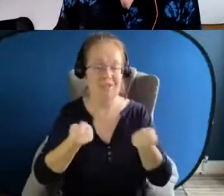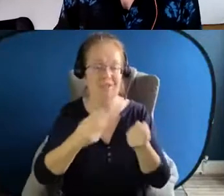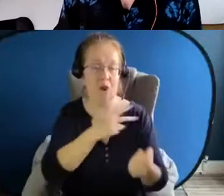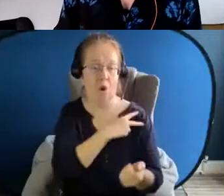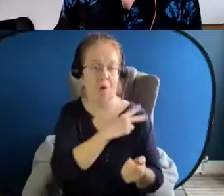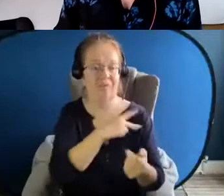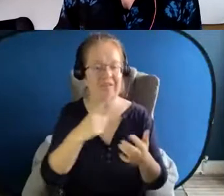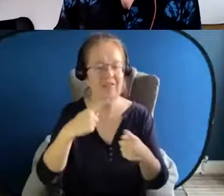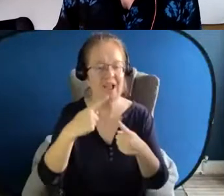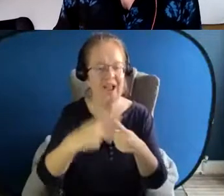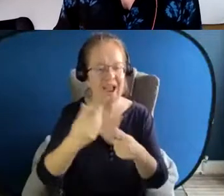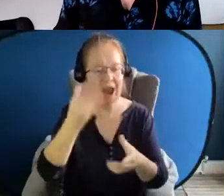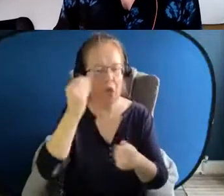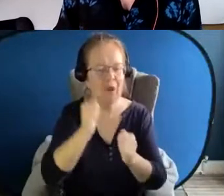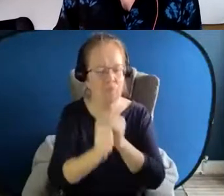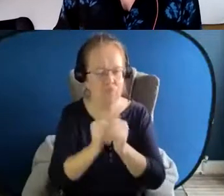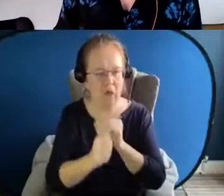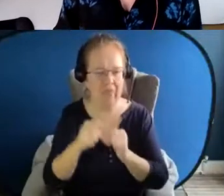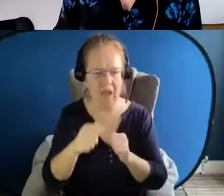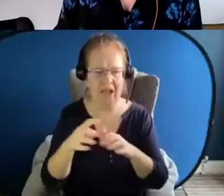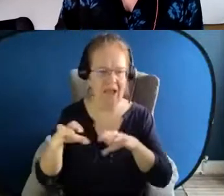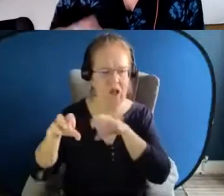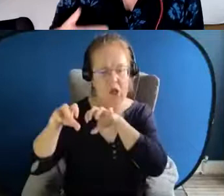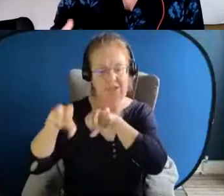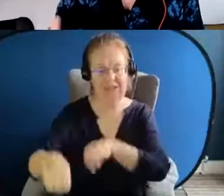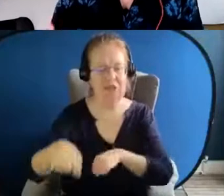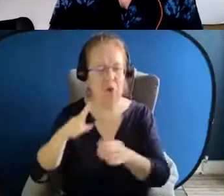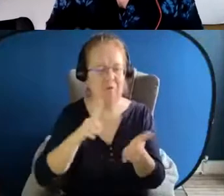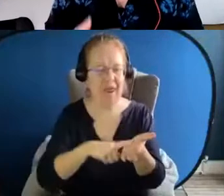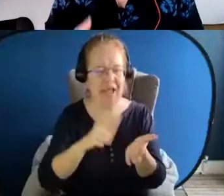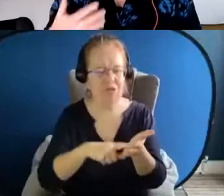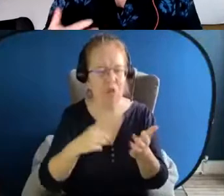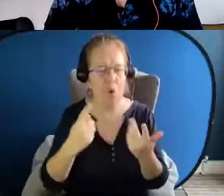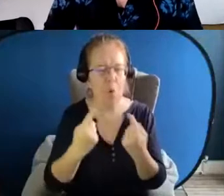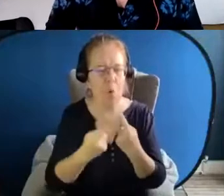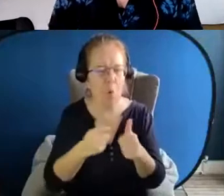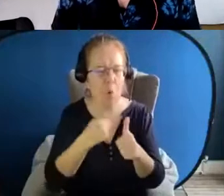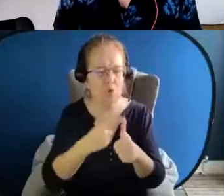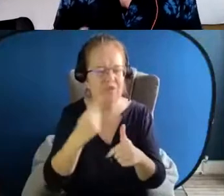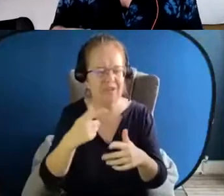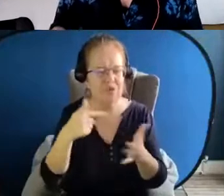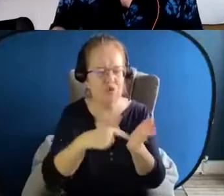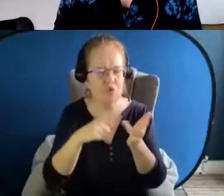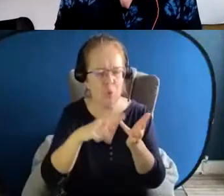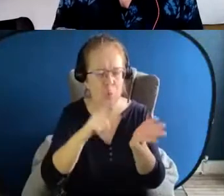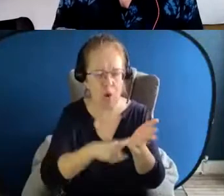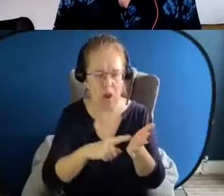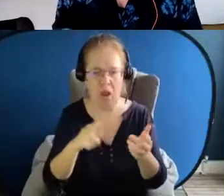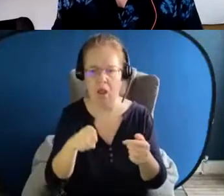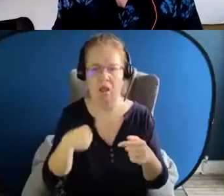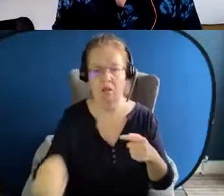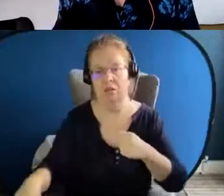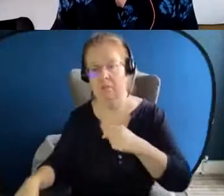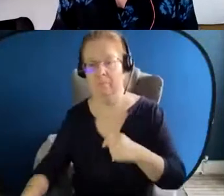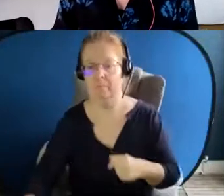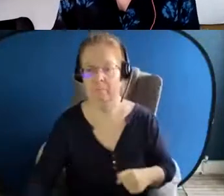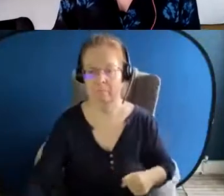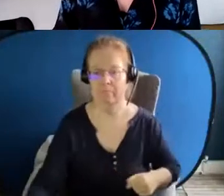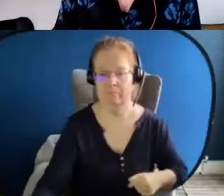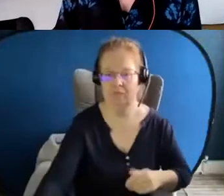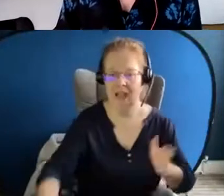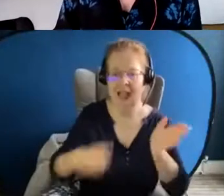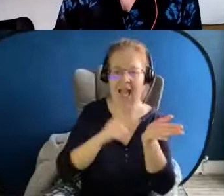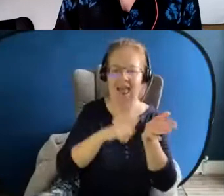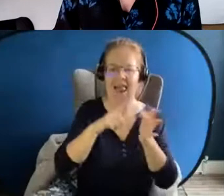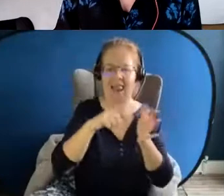have recently taken over the Lectora authoring tool. So the interview with Todd just really touches on his